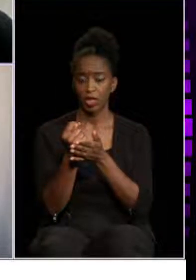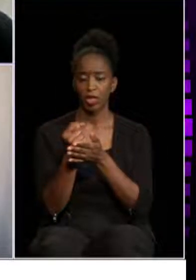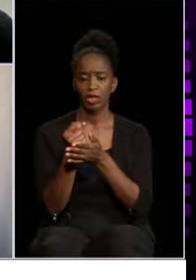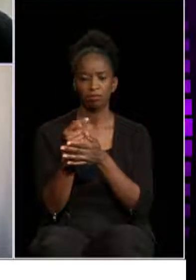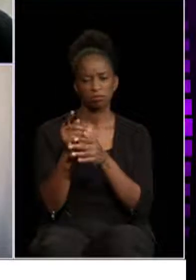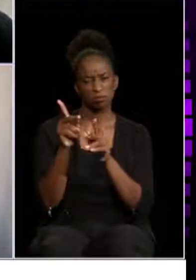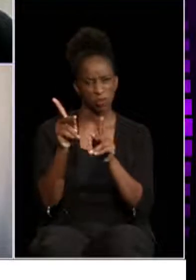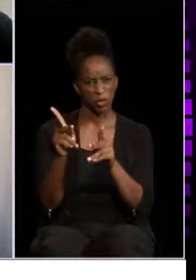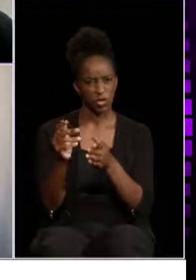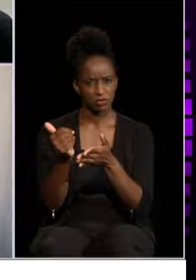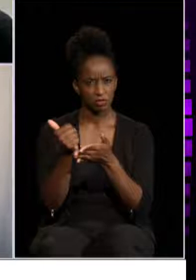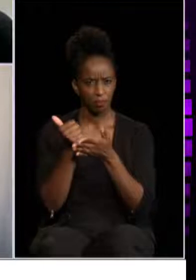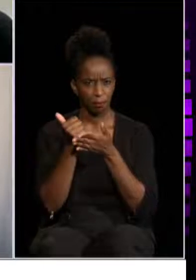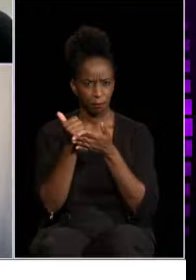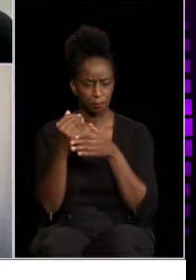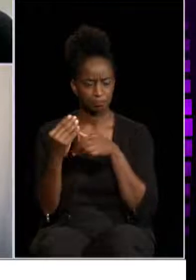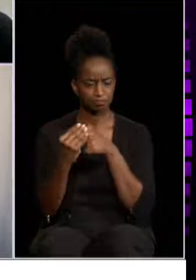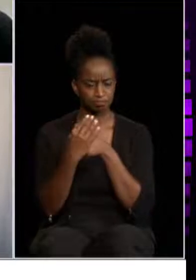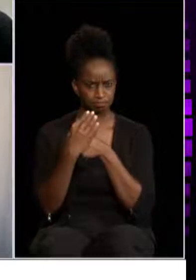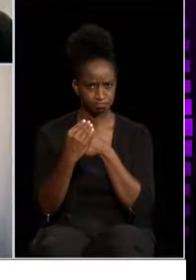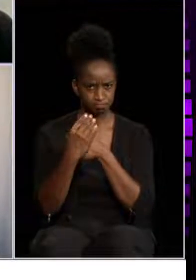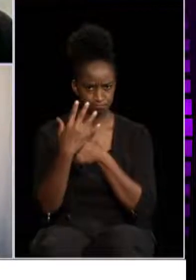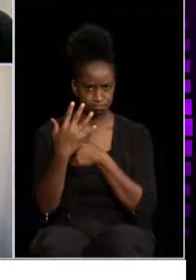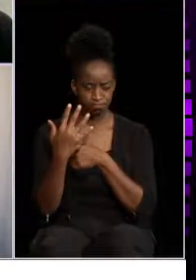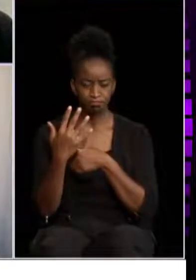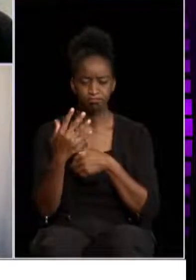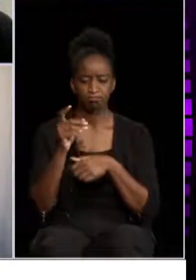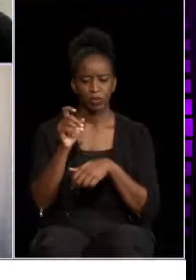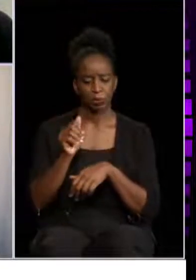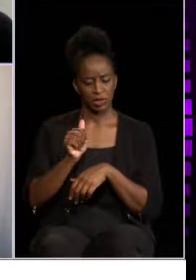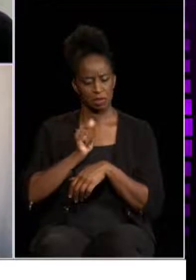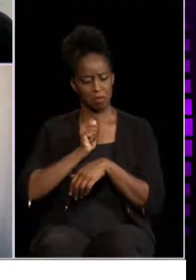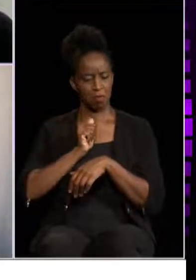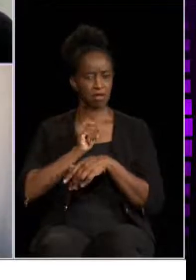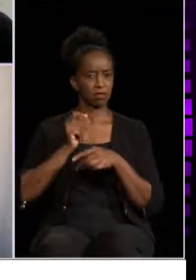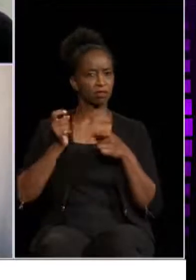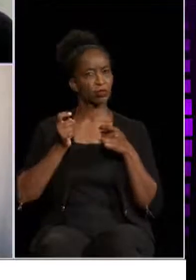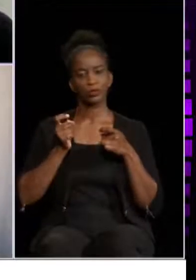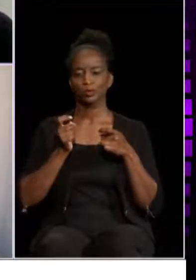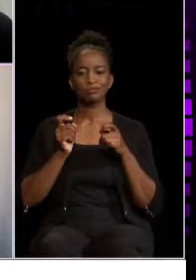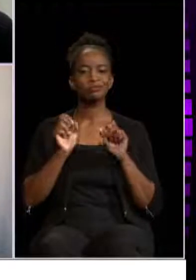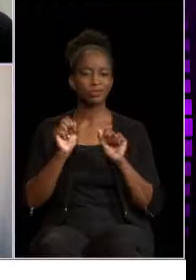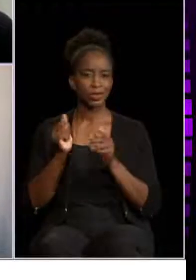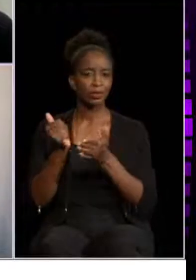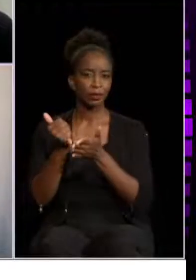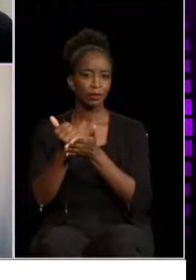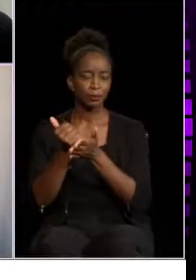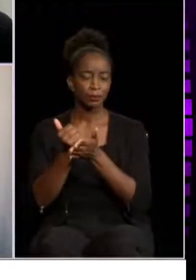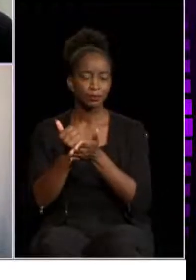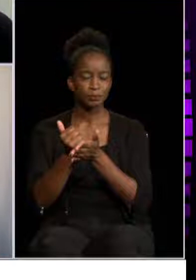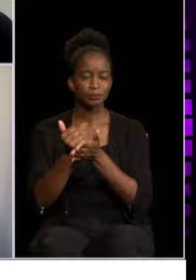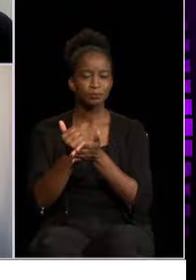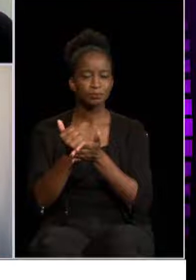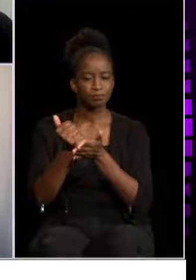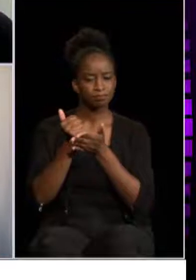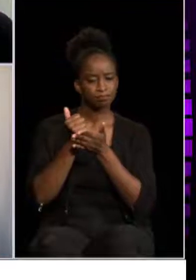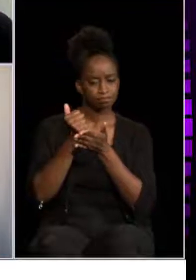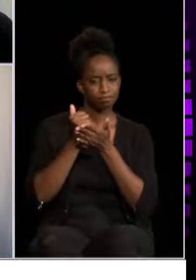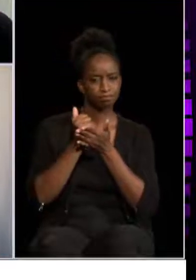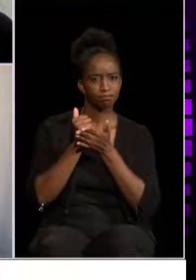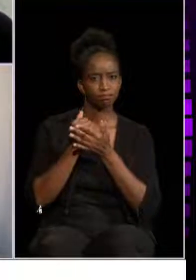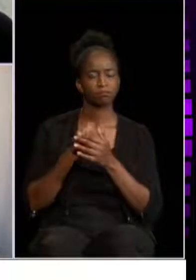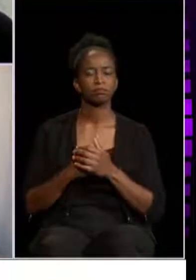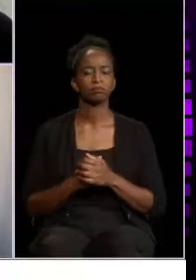also sensitizing people generally to certain activities with regards to seeking help in that regard. We've been